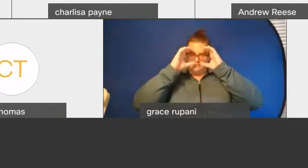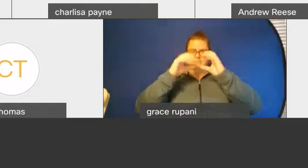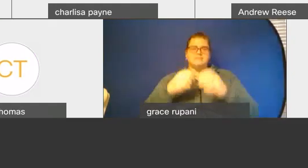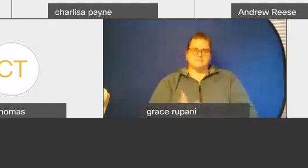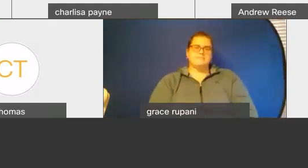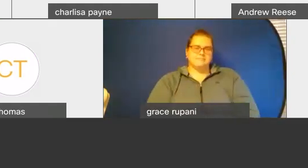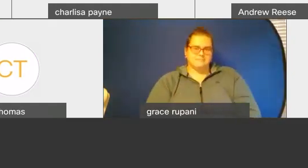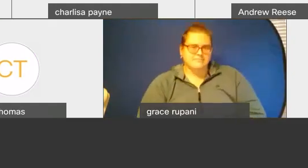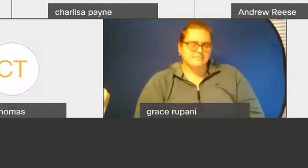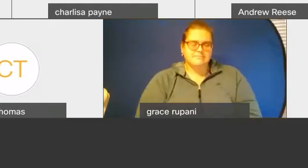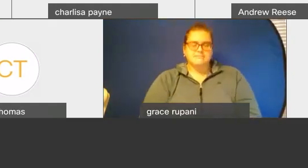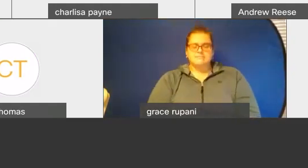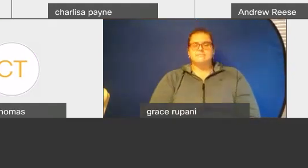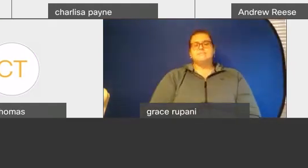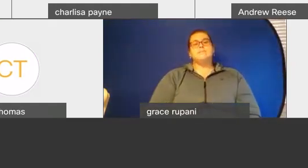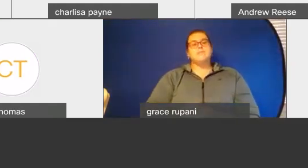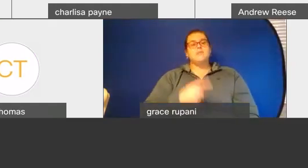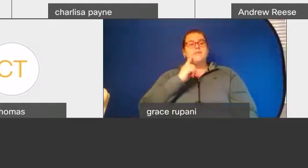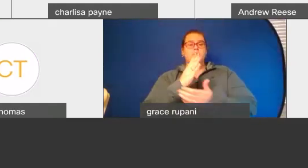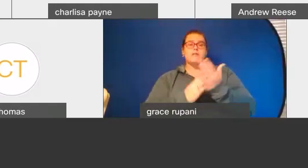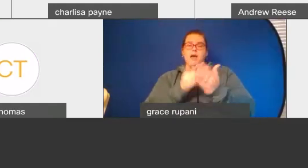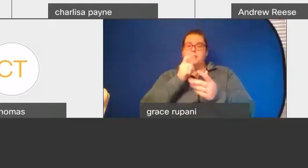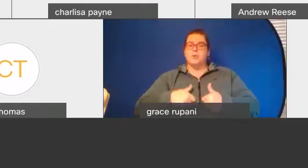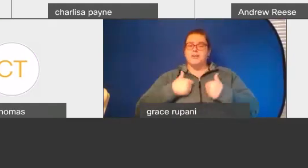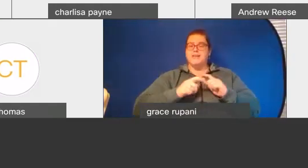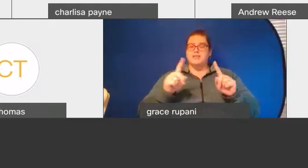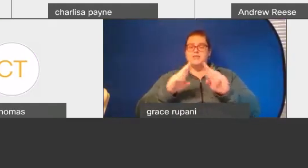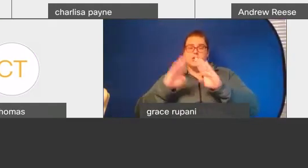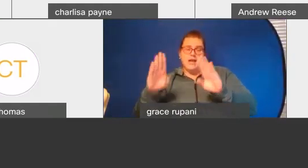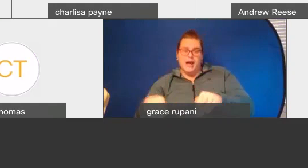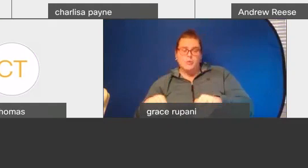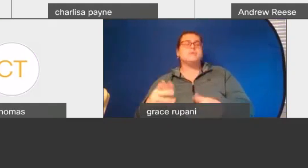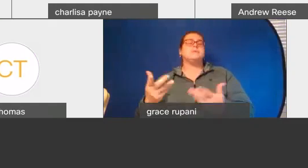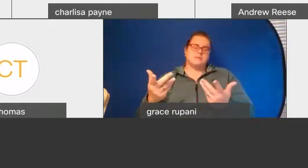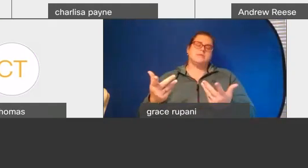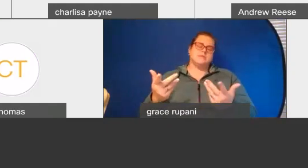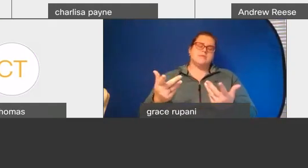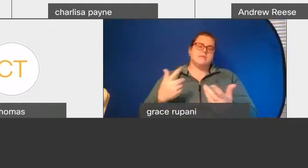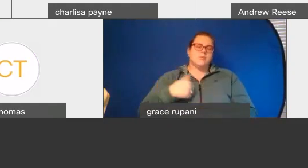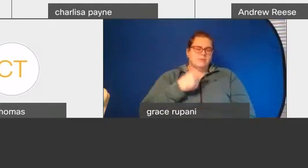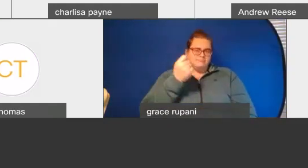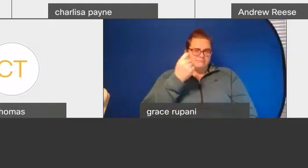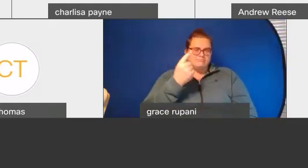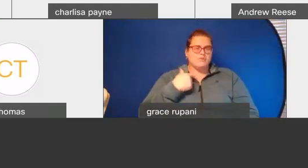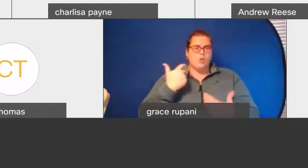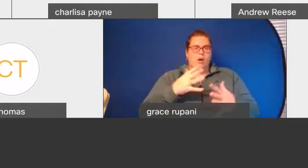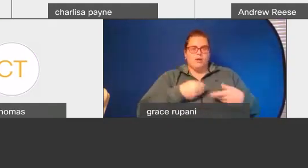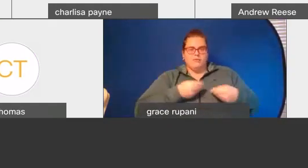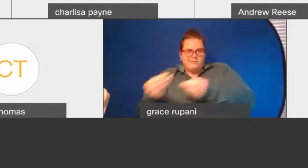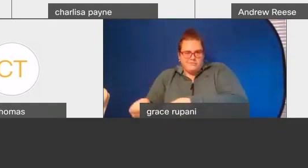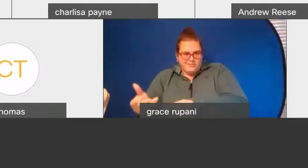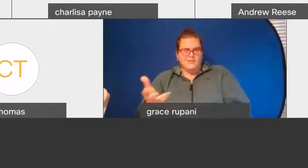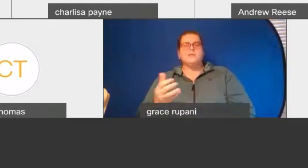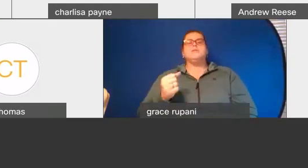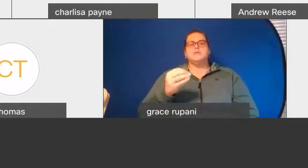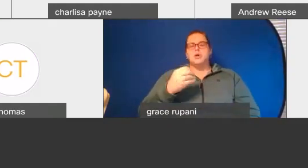other individuals who do not live in your same household. But we will have an answer to that. We are discussing that particular question about